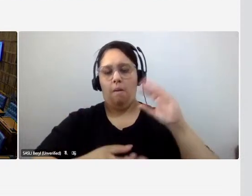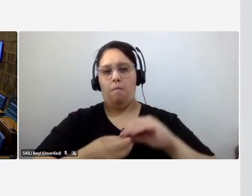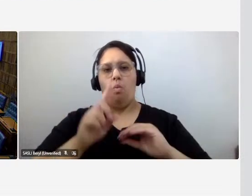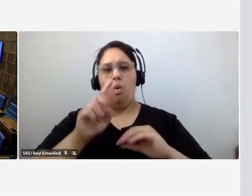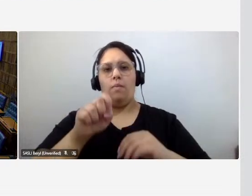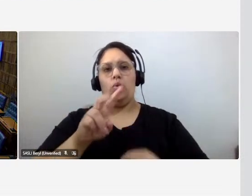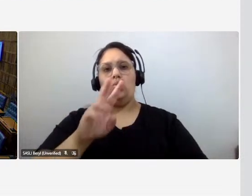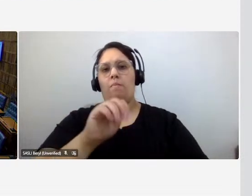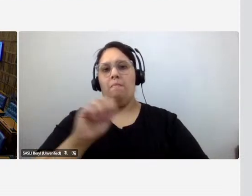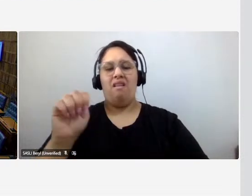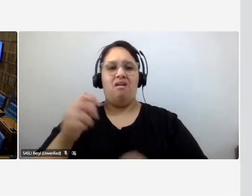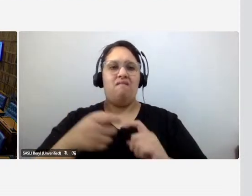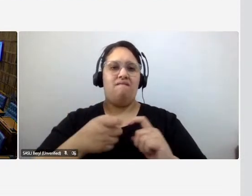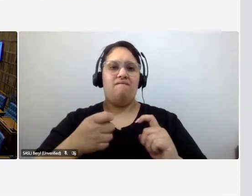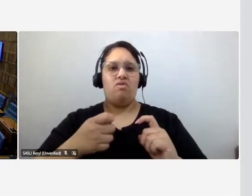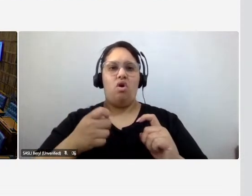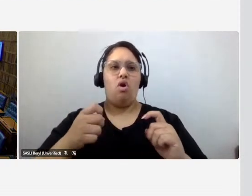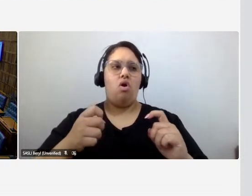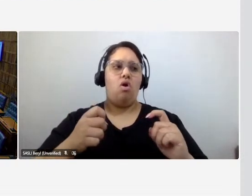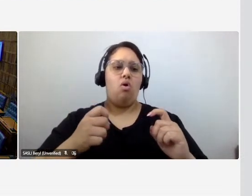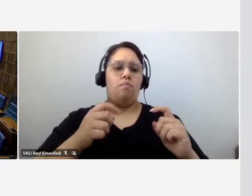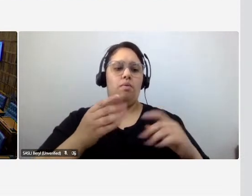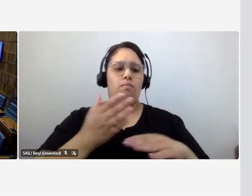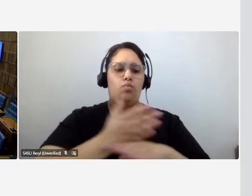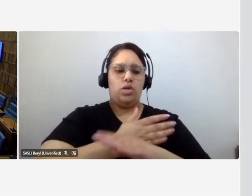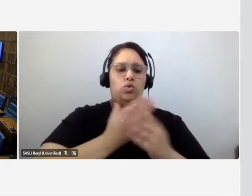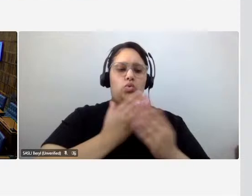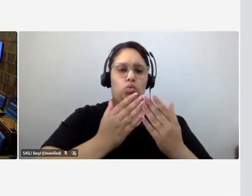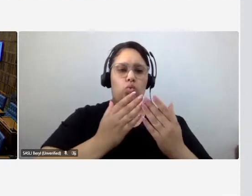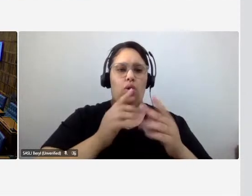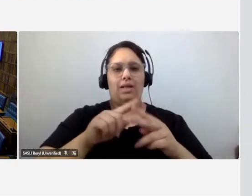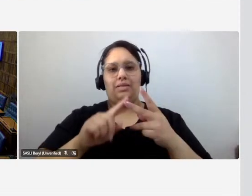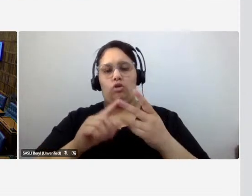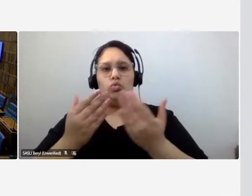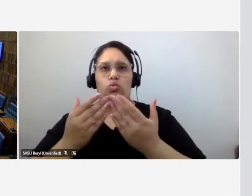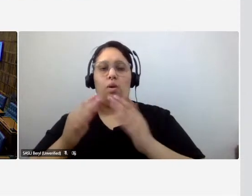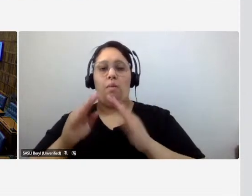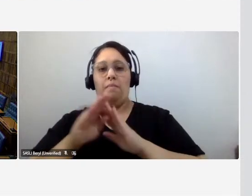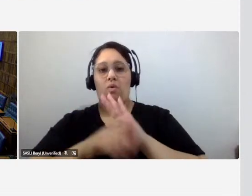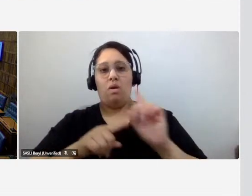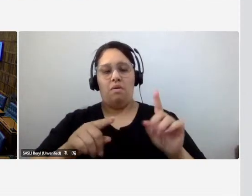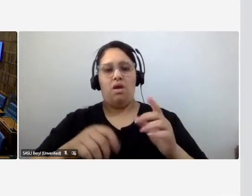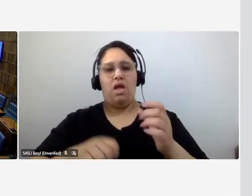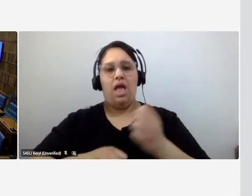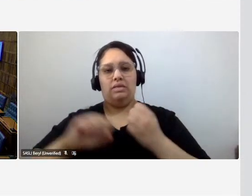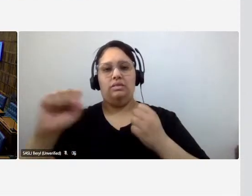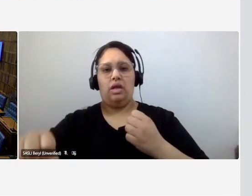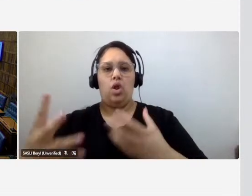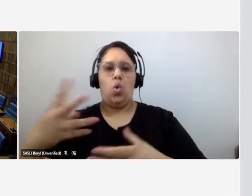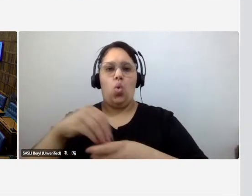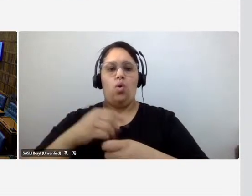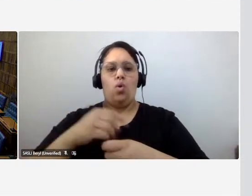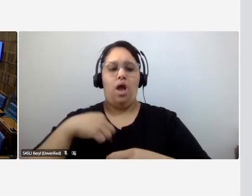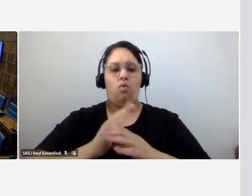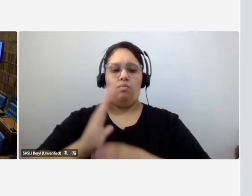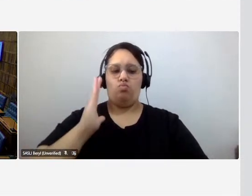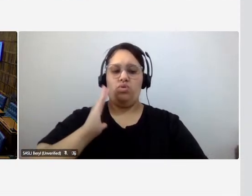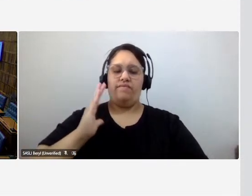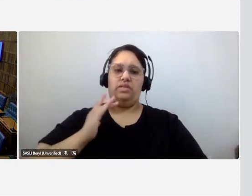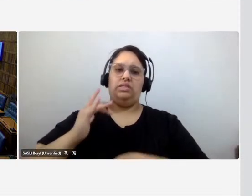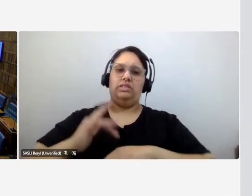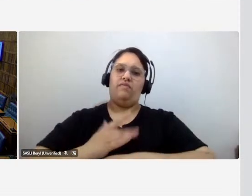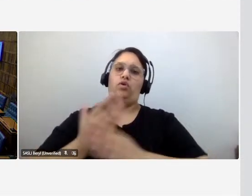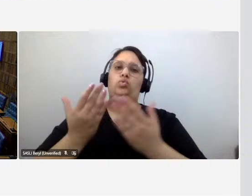million from preschool to secondary school. This program must be extended to include and especially our previous disadvantaged